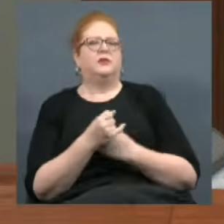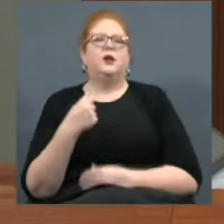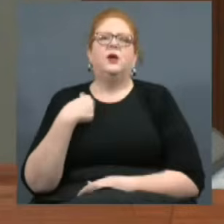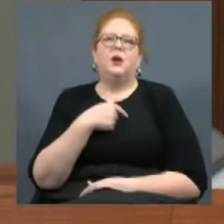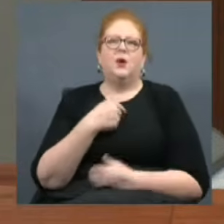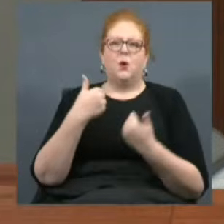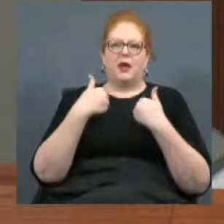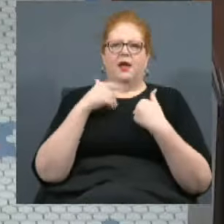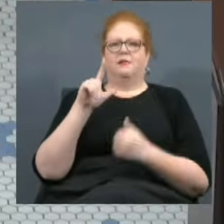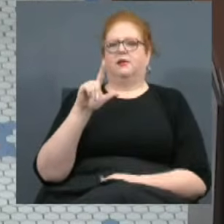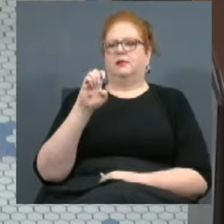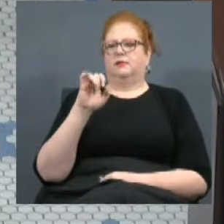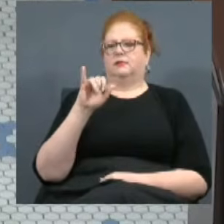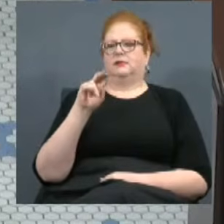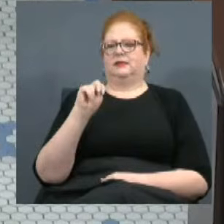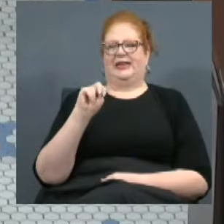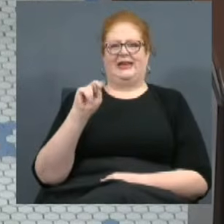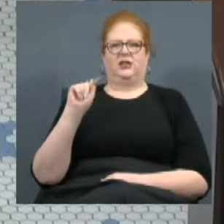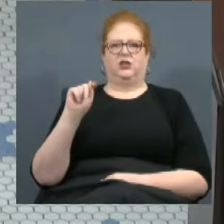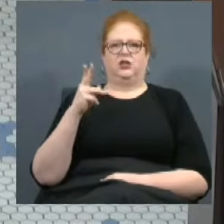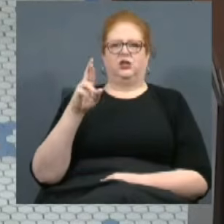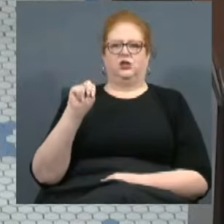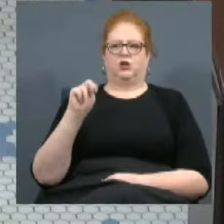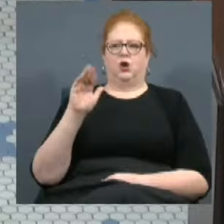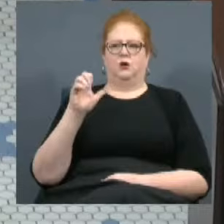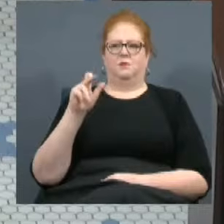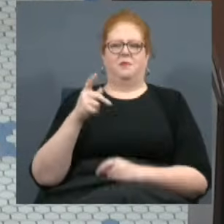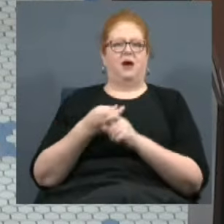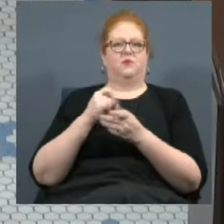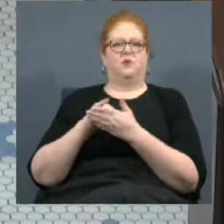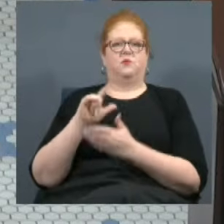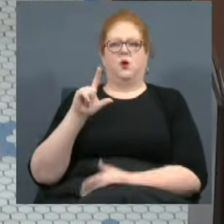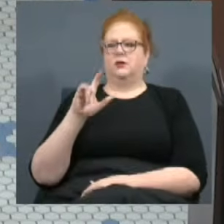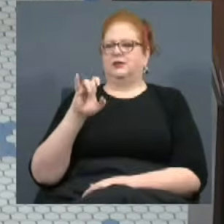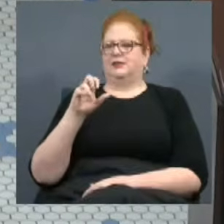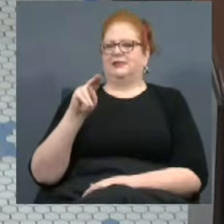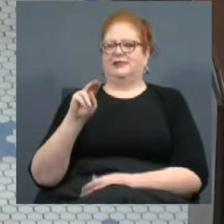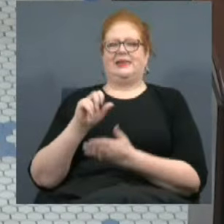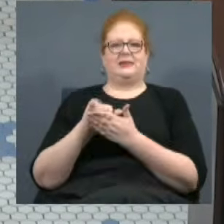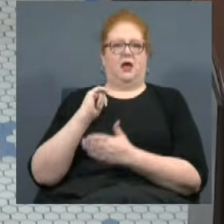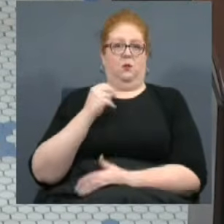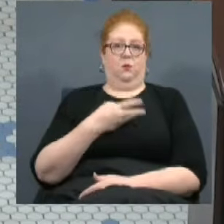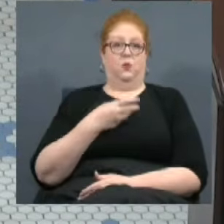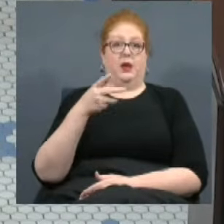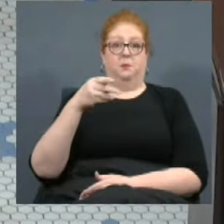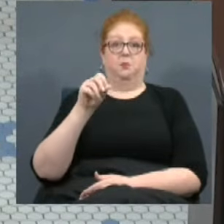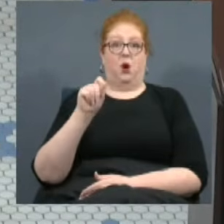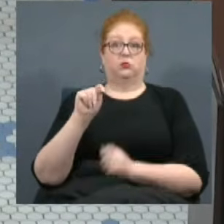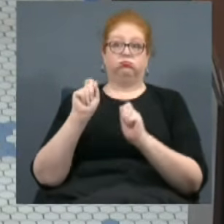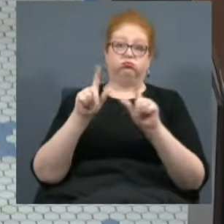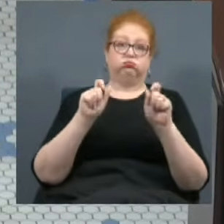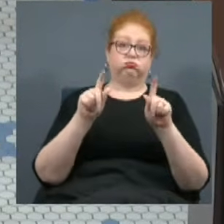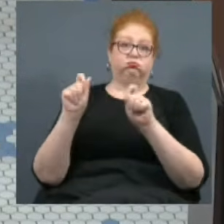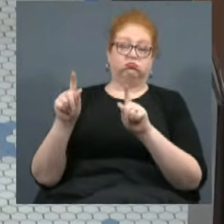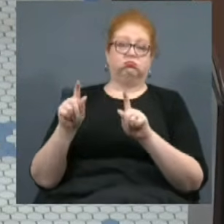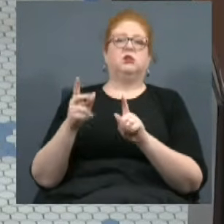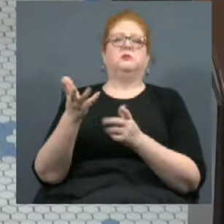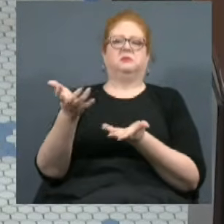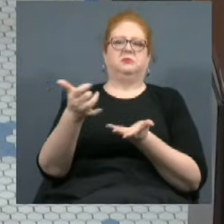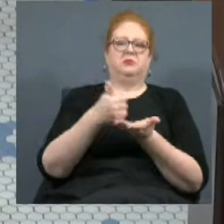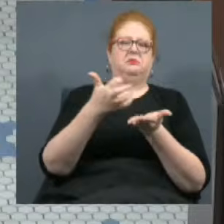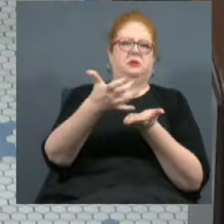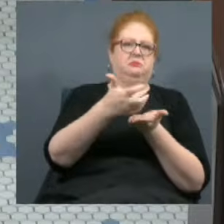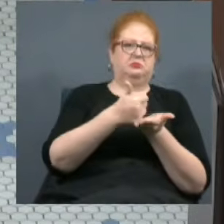lien turnbacks from the liens that we actually post. And so we normally have, we either